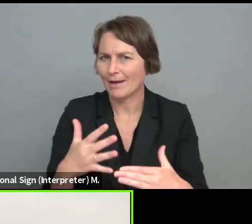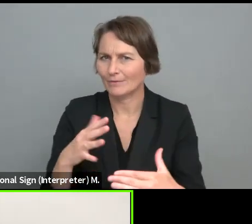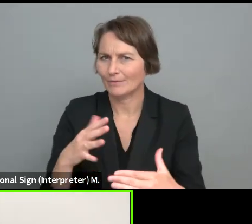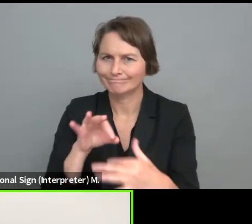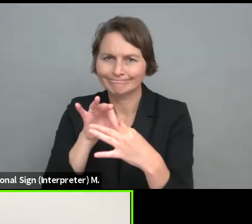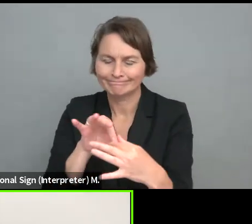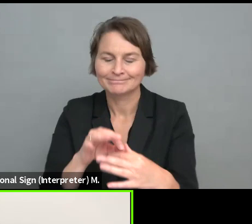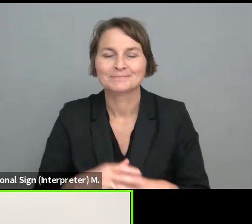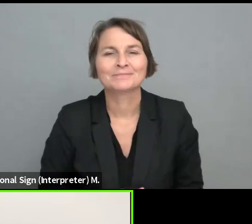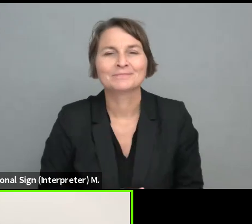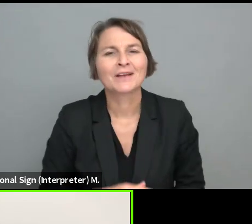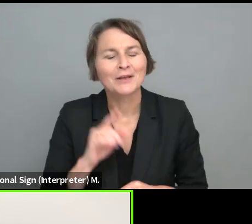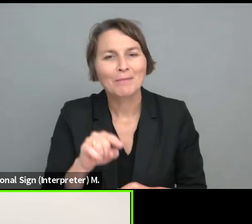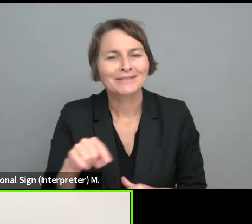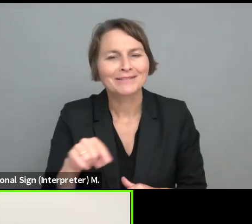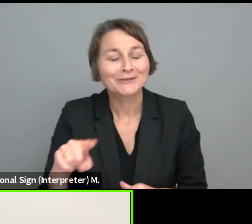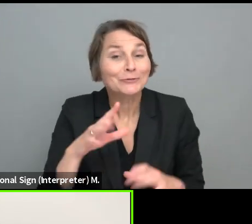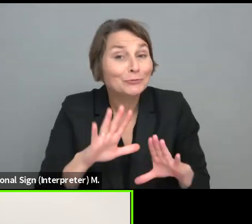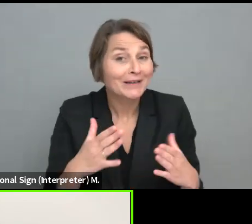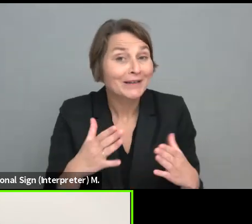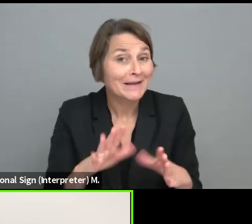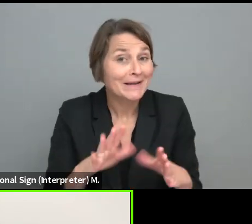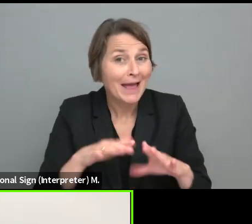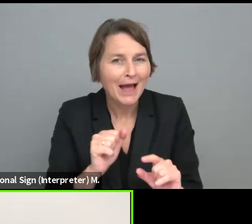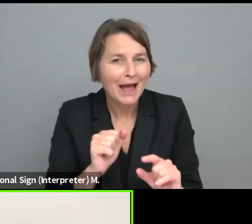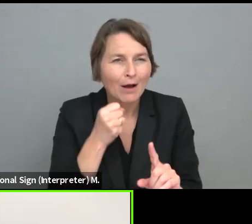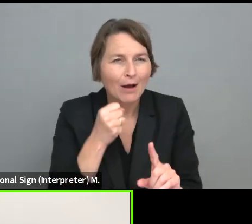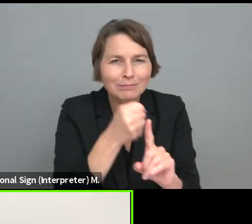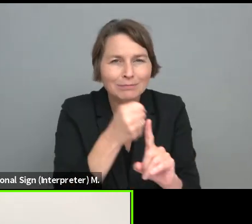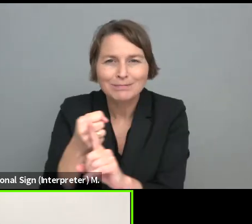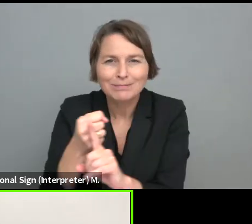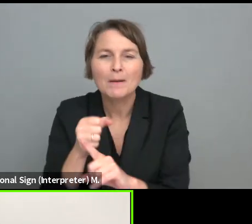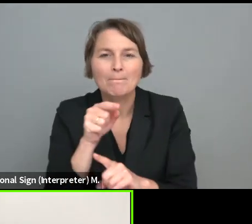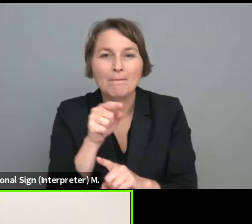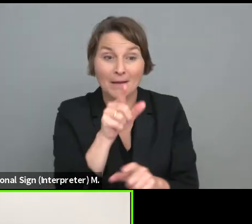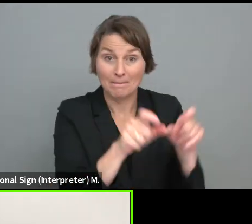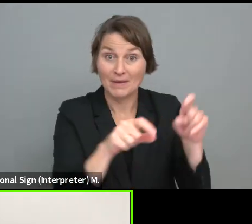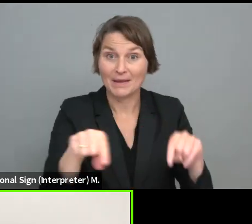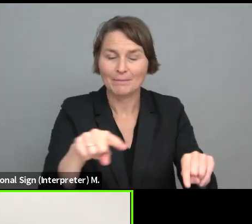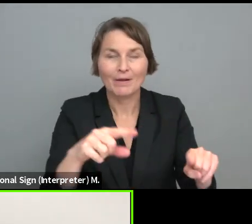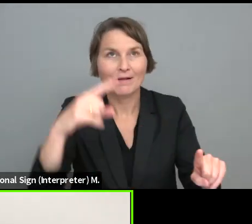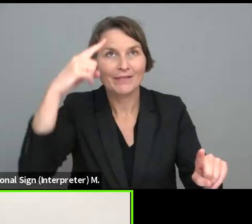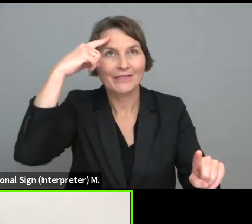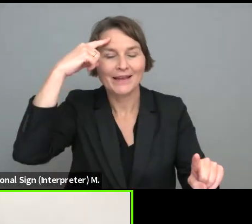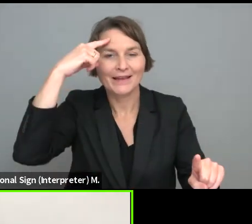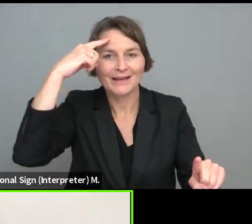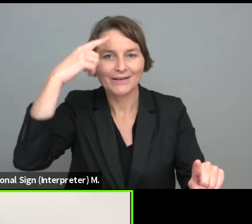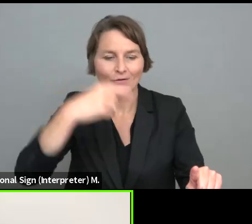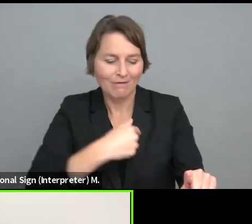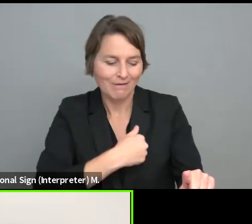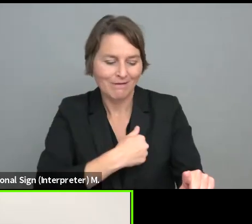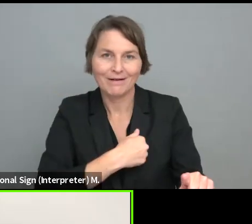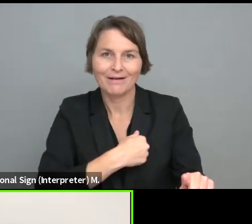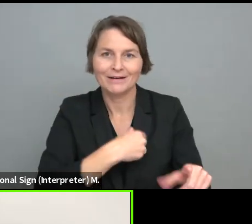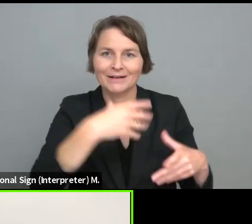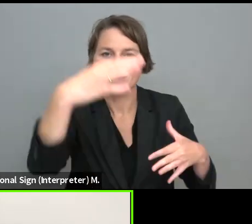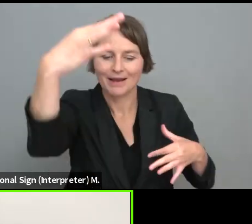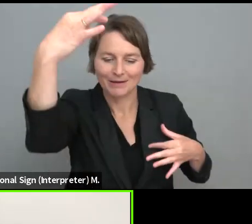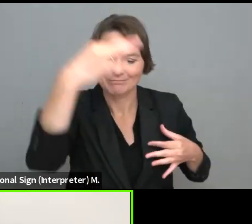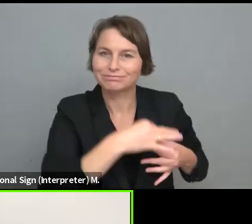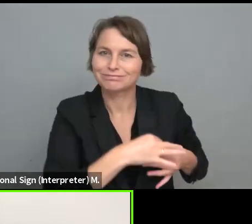at the hearts and minds of people. As Iris was saying, again, bring it to a level where people can understand, maybe point out